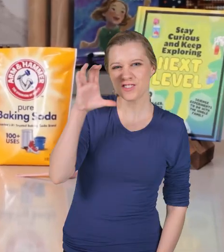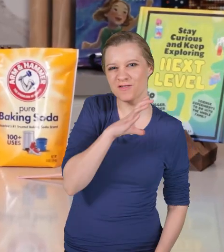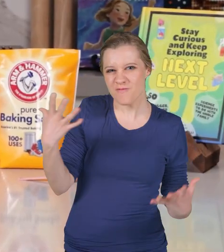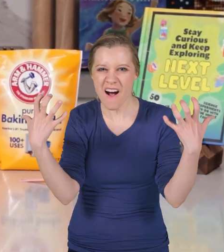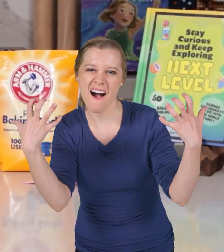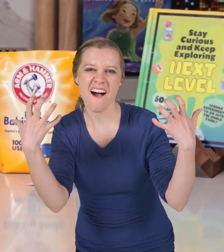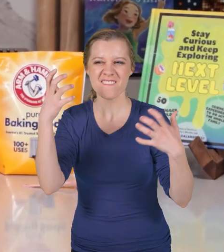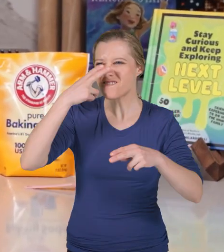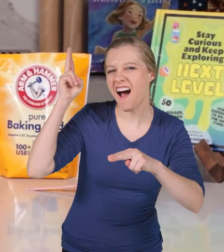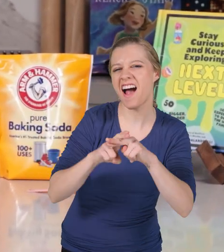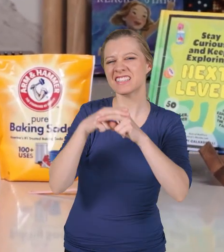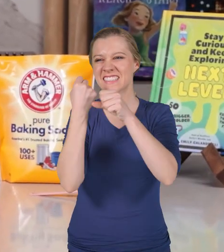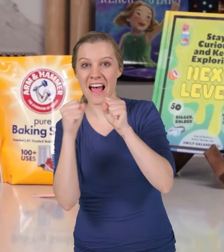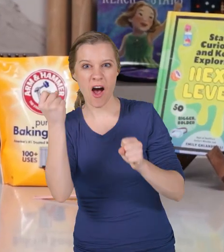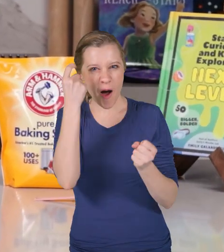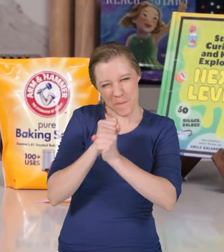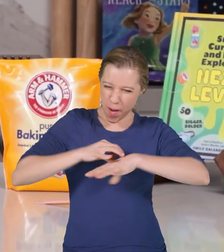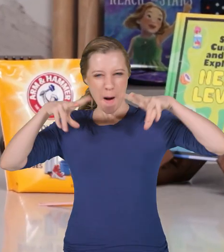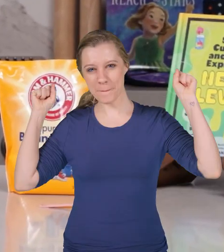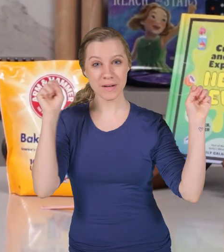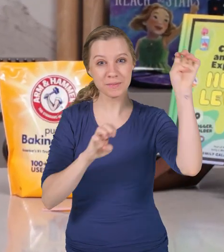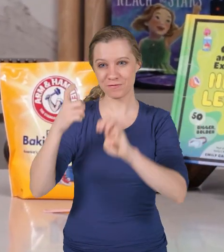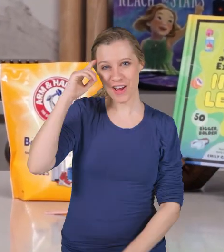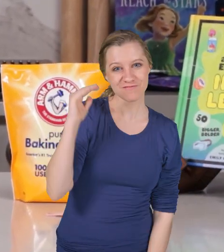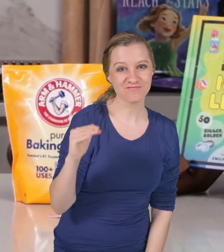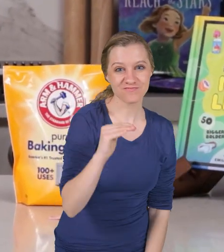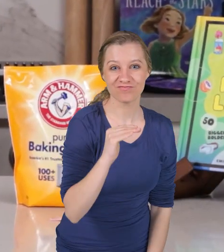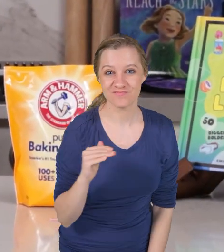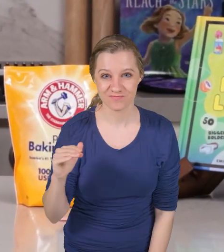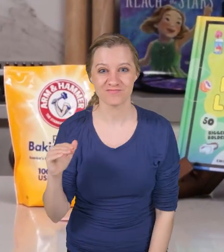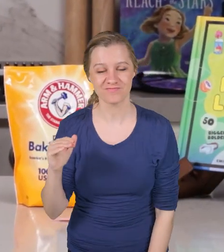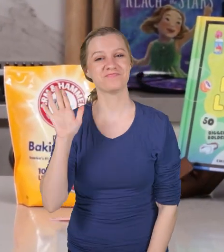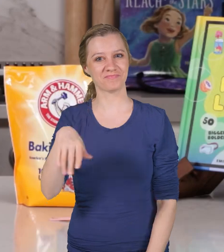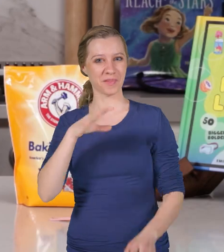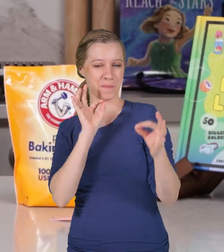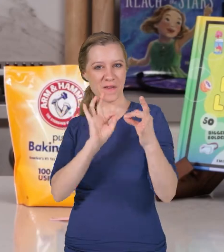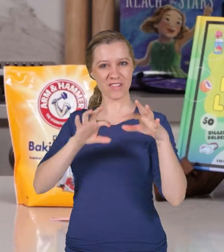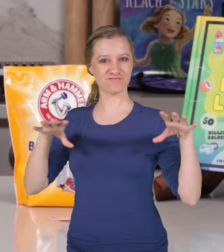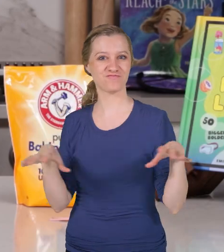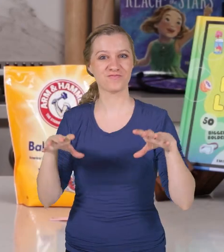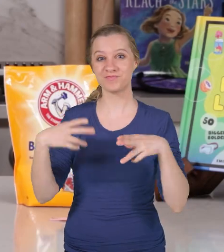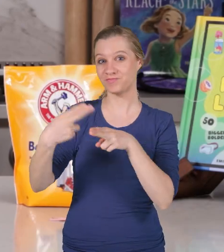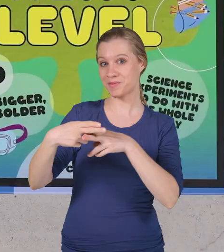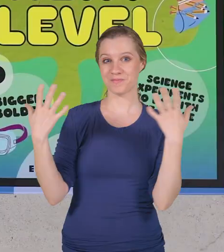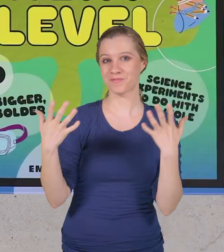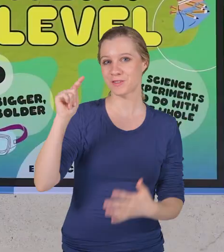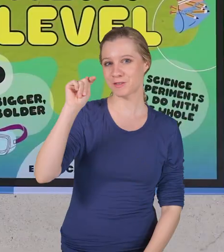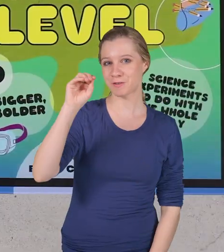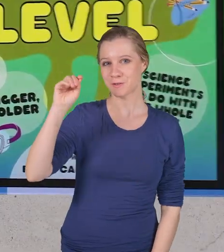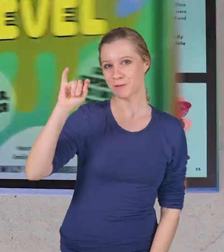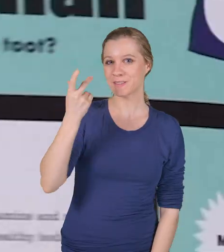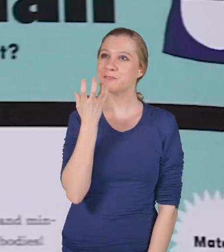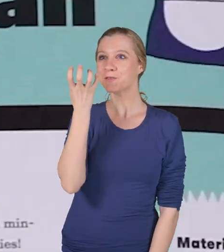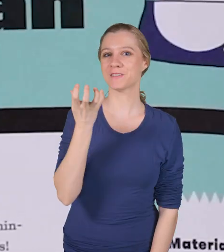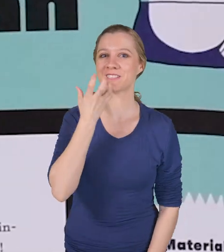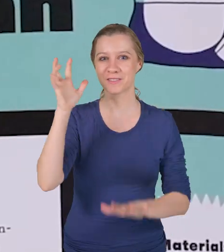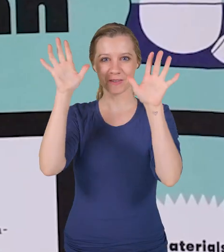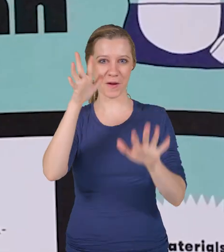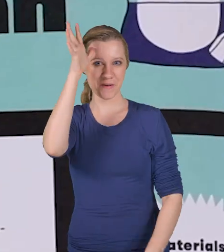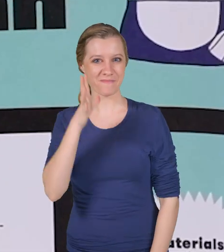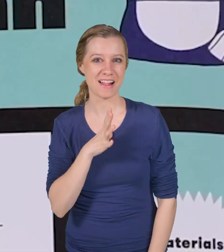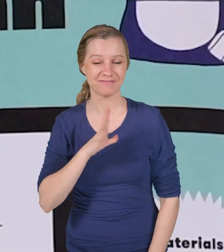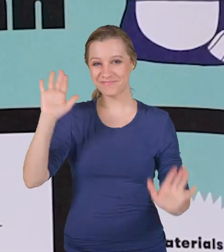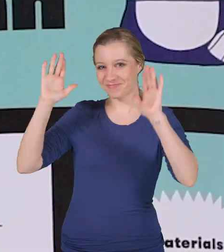Are you looking for a fun, safe, and explosive experiment for little ones? Well, I have the perfect activity for you with my experiment,